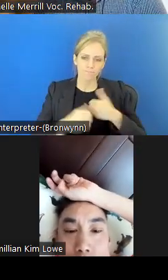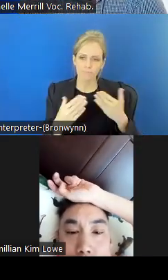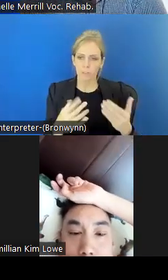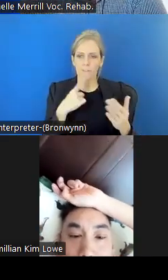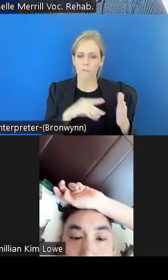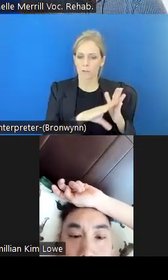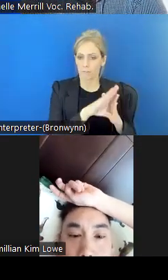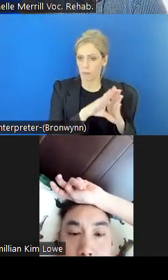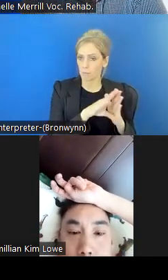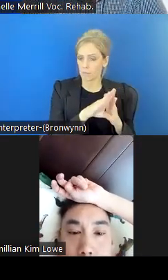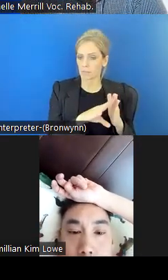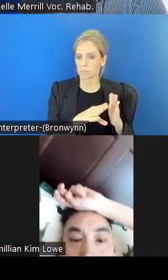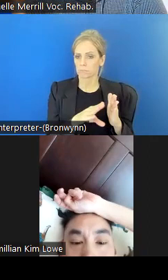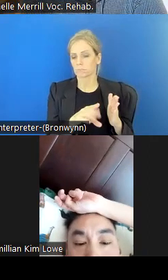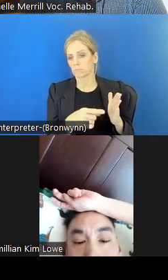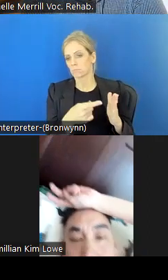the filters for